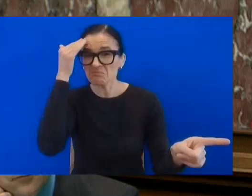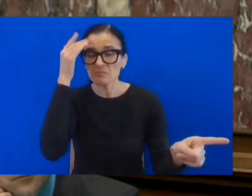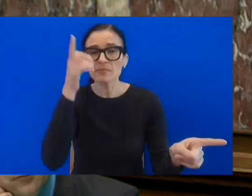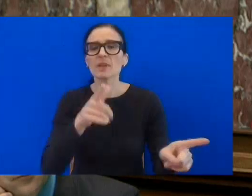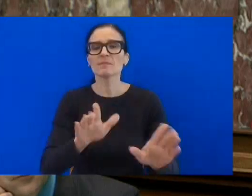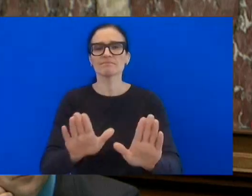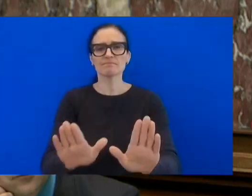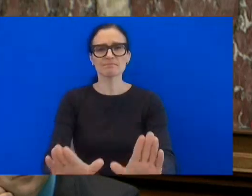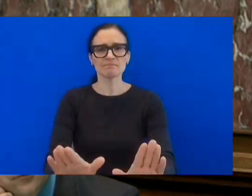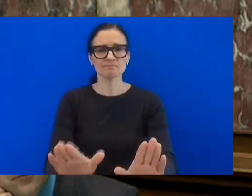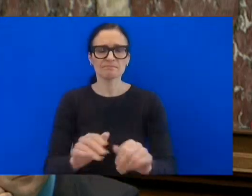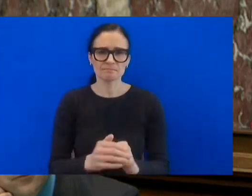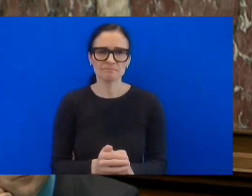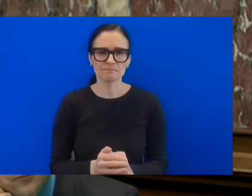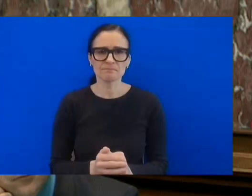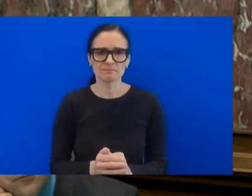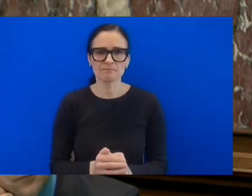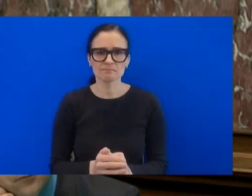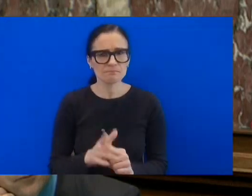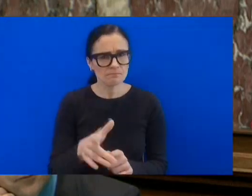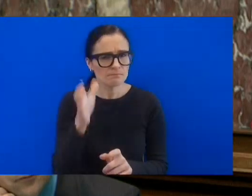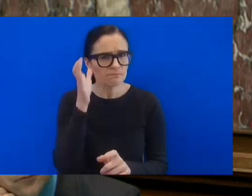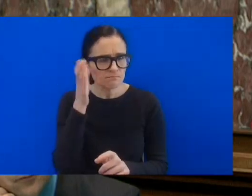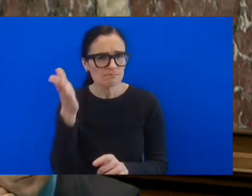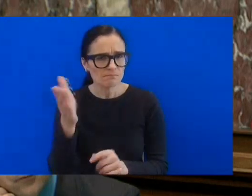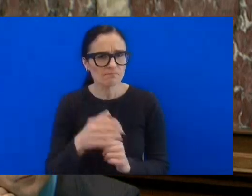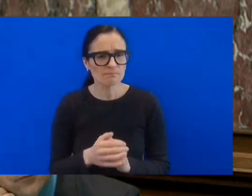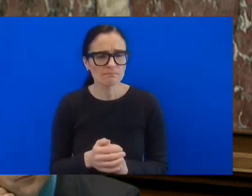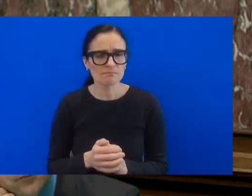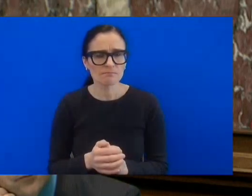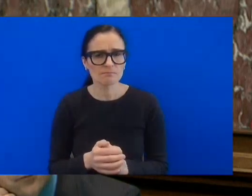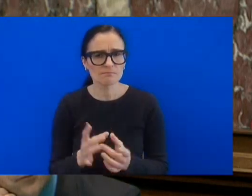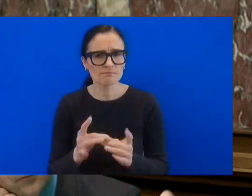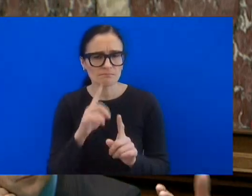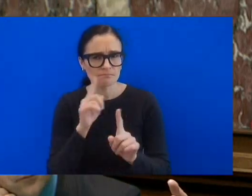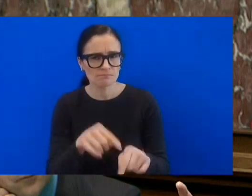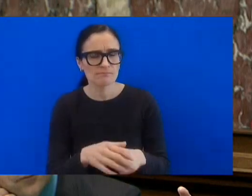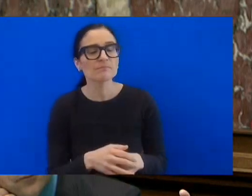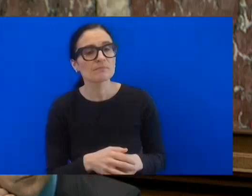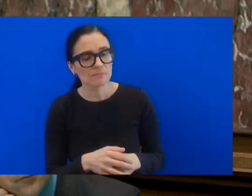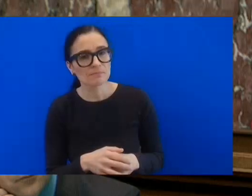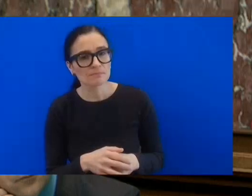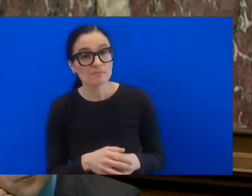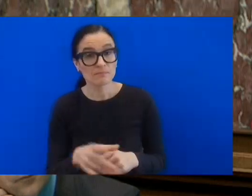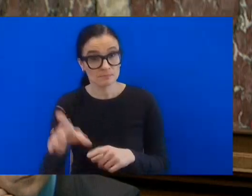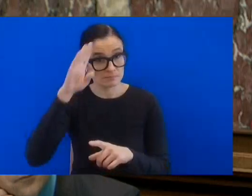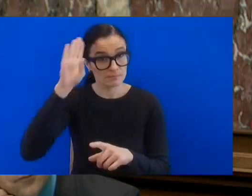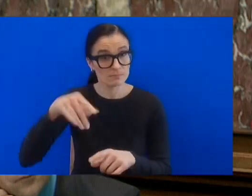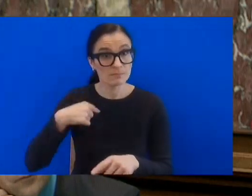member Mr. opposite will conclude. know that we've seized the property of Hell's Angels in British Columbia in 3 specific